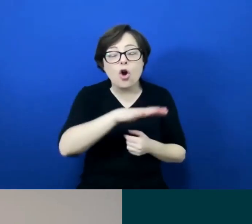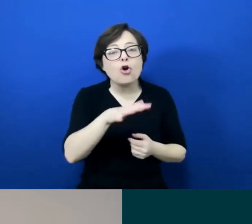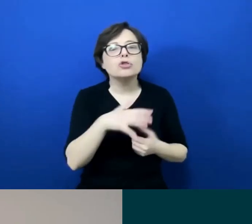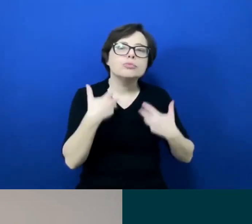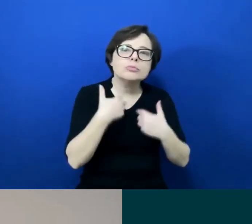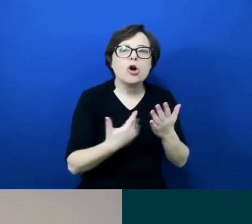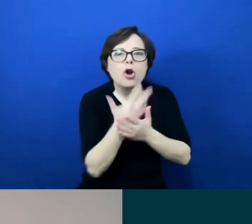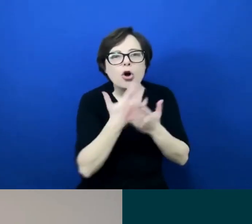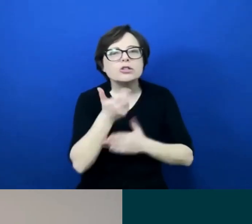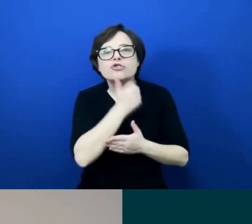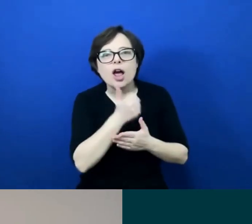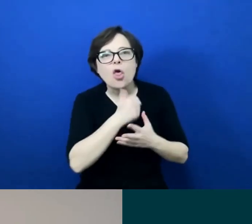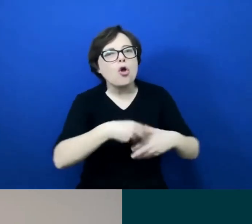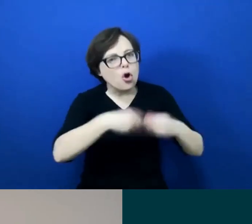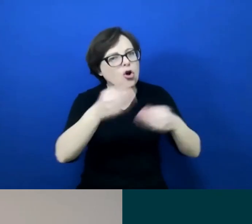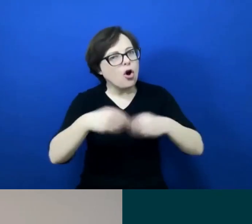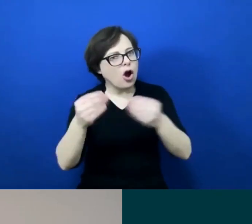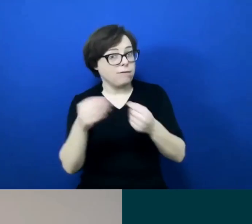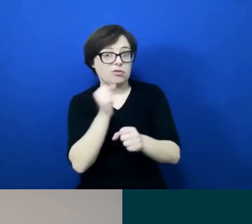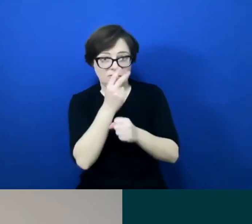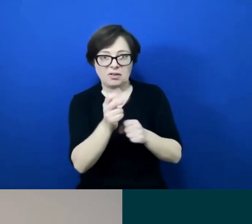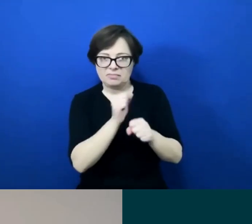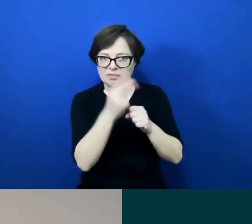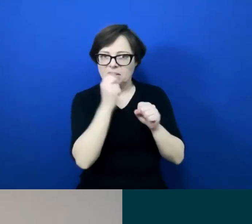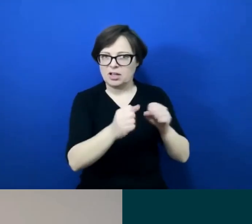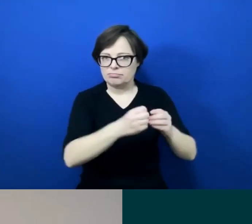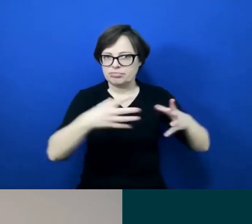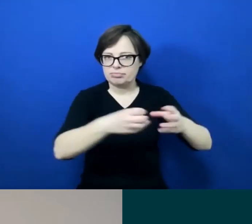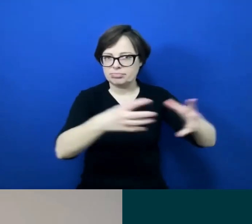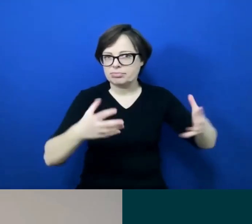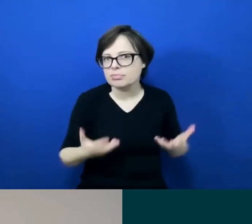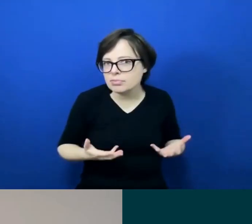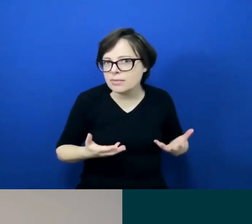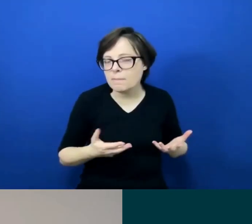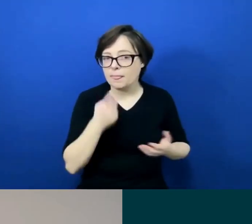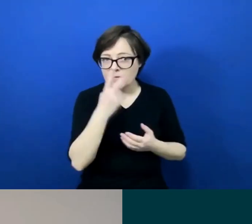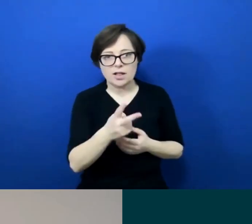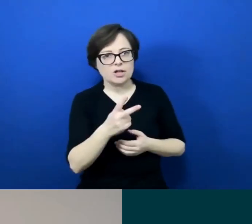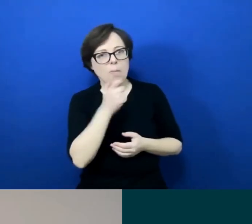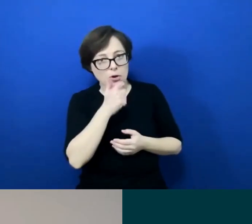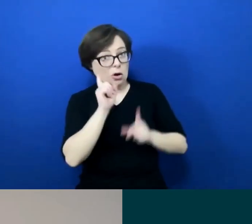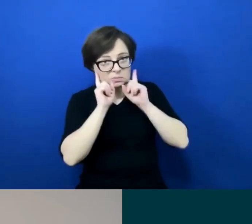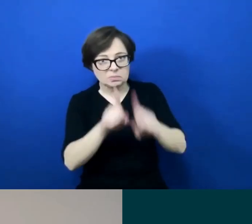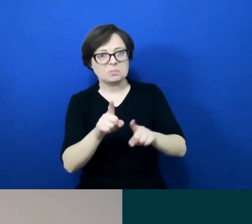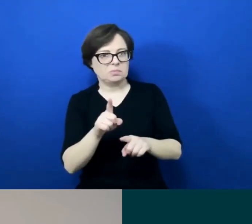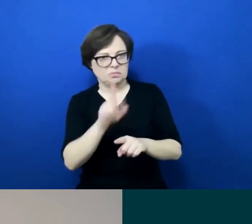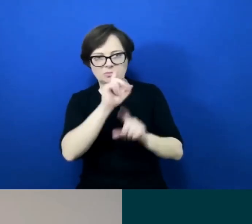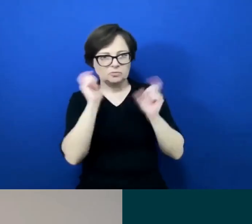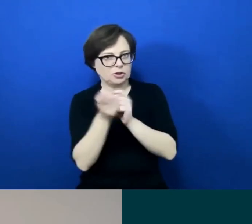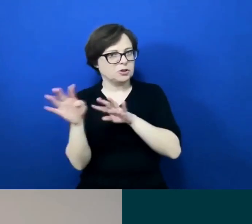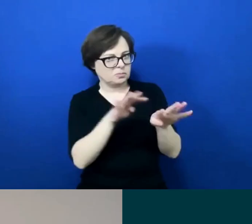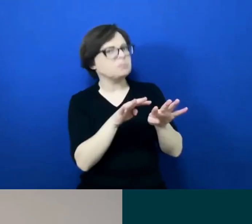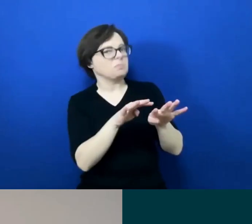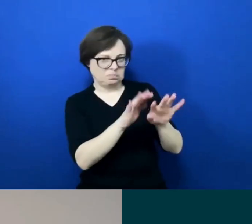greenery development planning in the city has become exemplary to other cities,